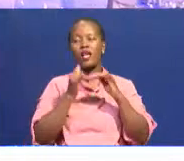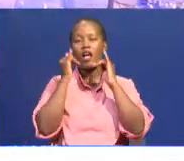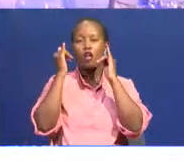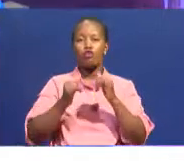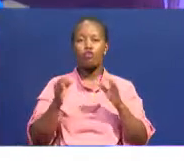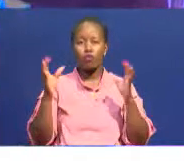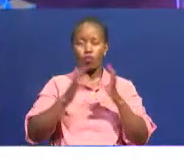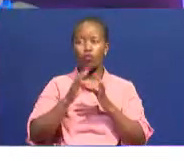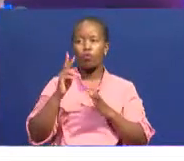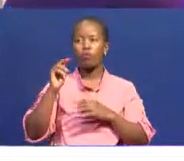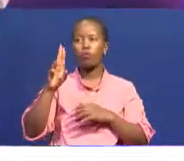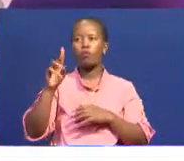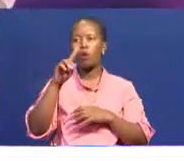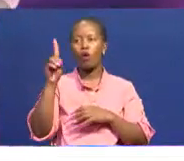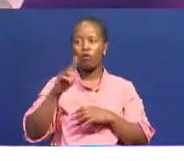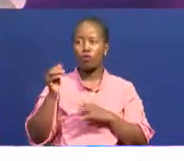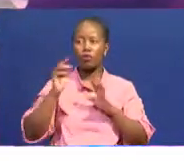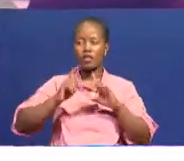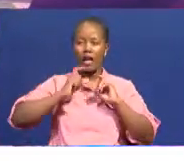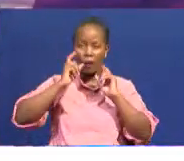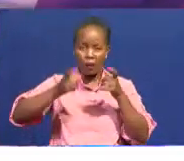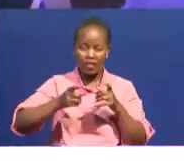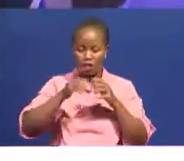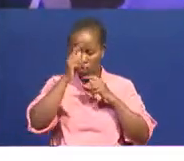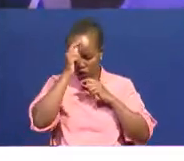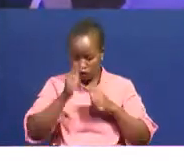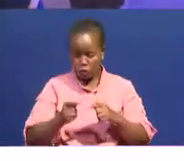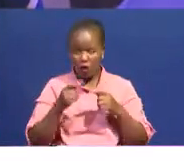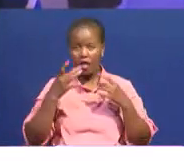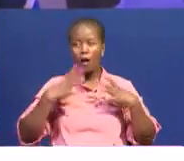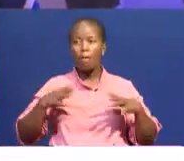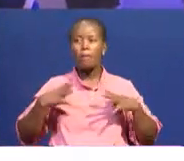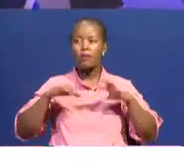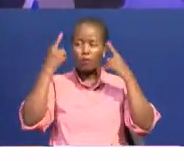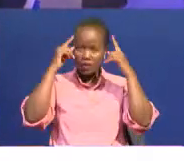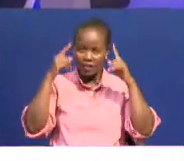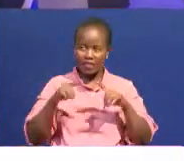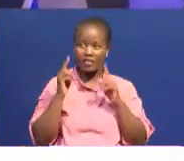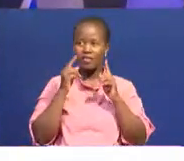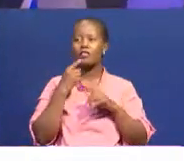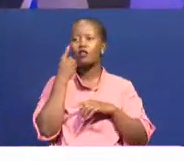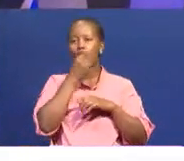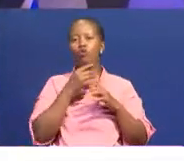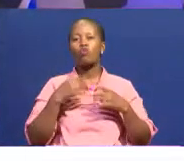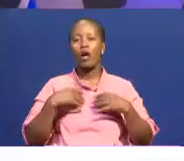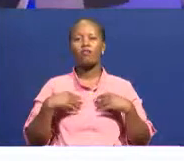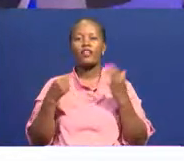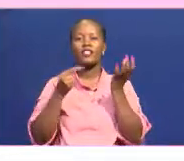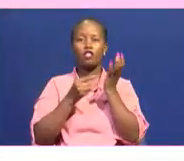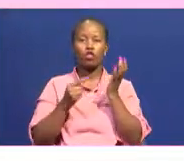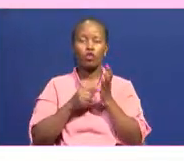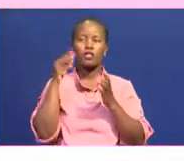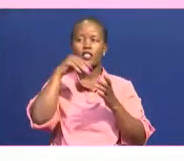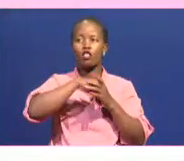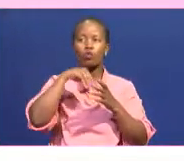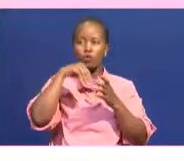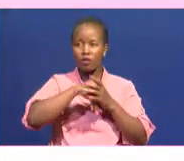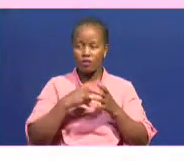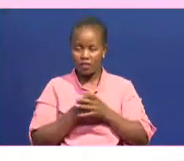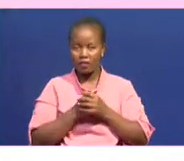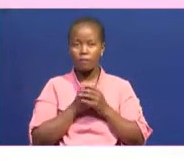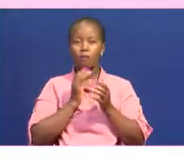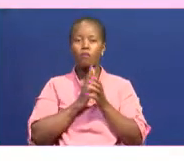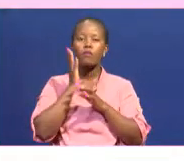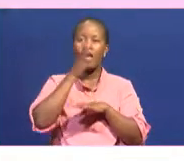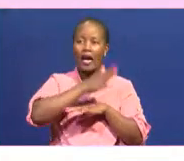KUSA Awards to honor licensees who excel in technological advancements and digital inclusivity. After careful